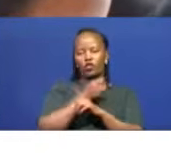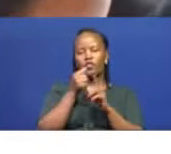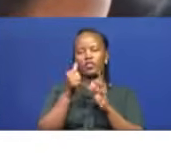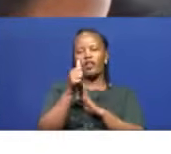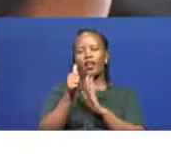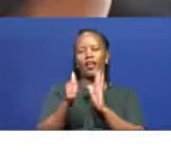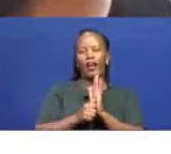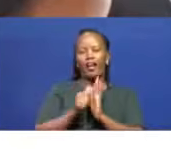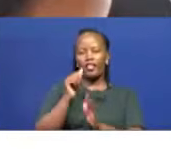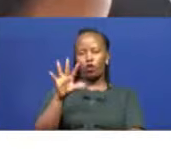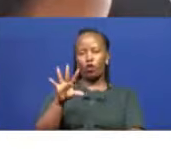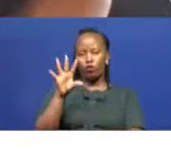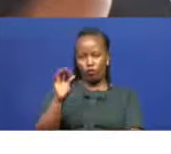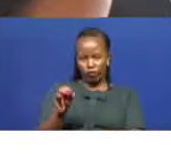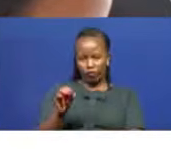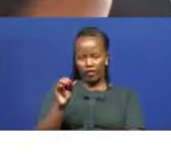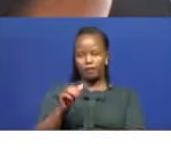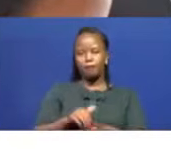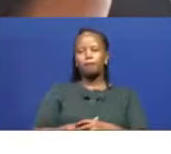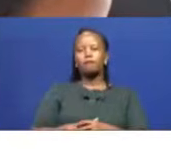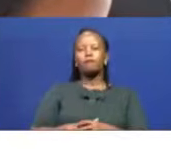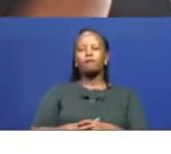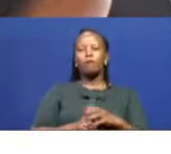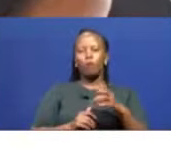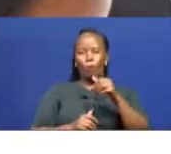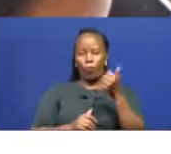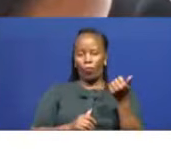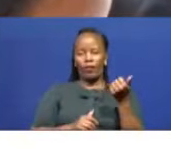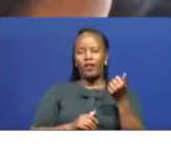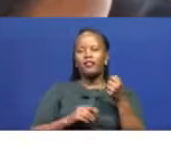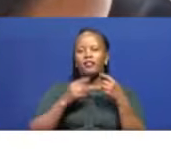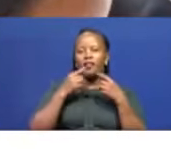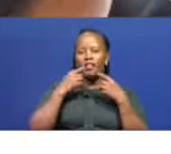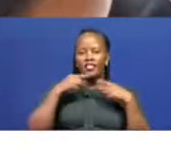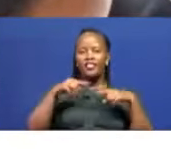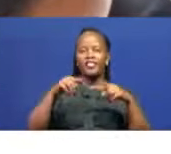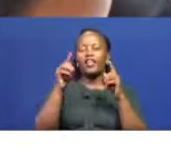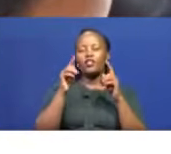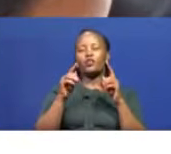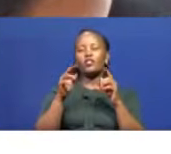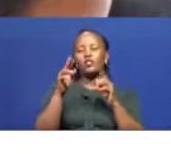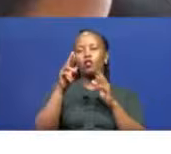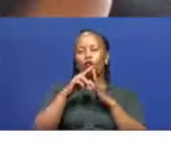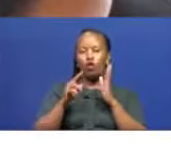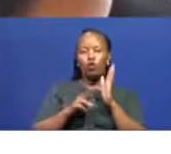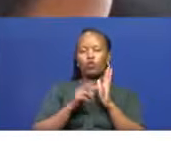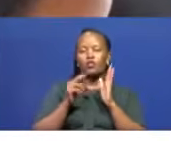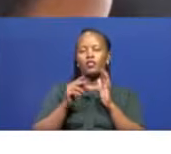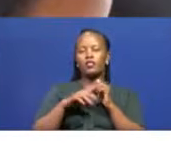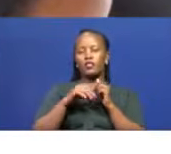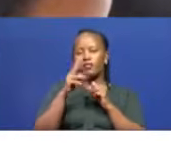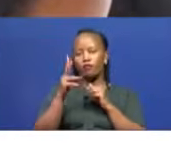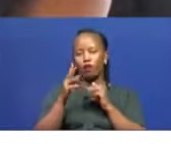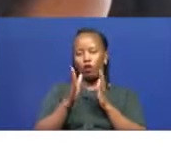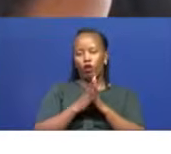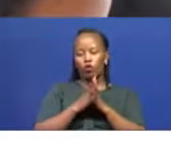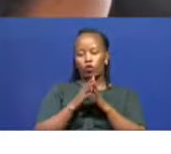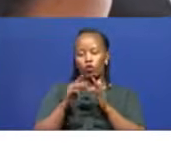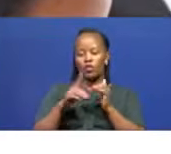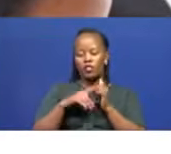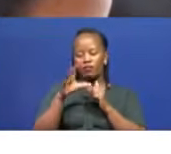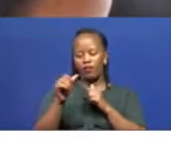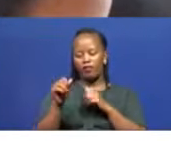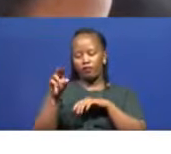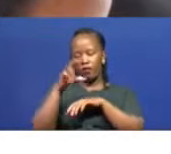50. I, a declaration that Standing Order 64-2B of the National Assembly Standing Orders